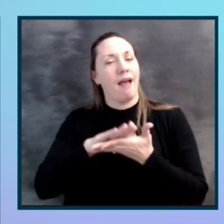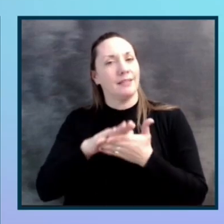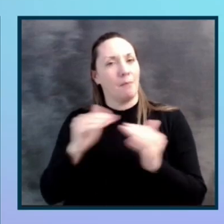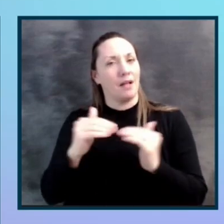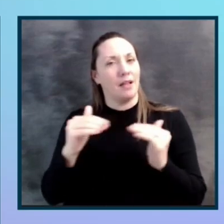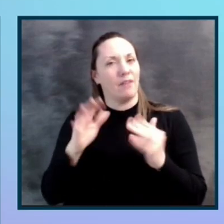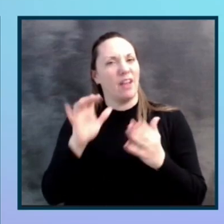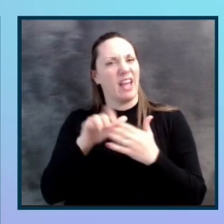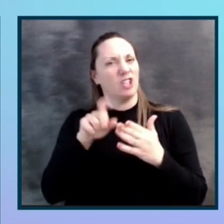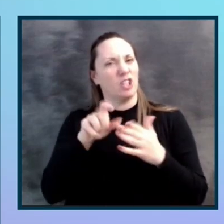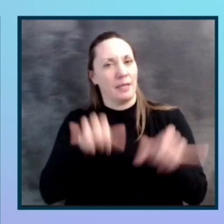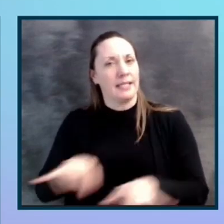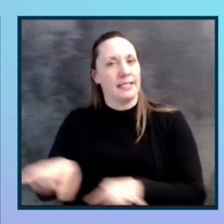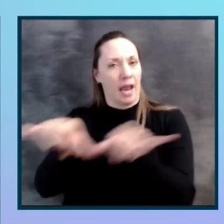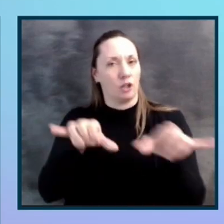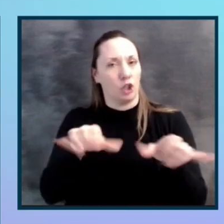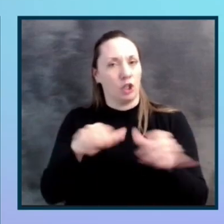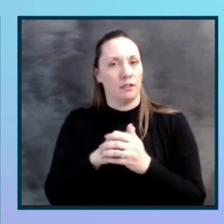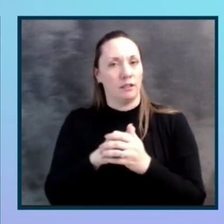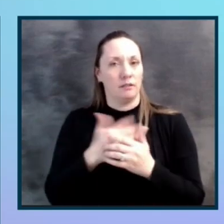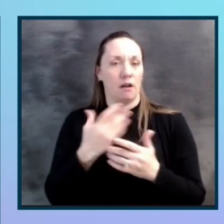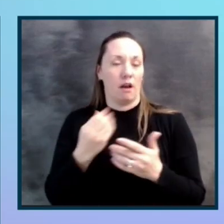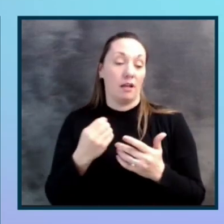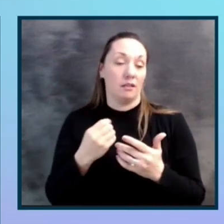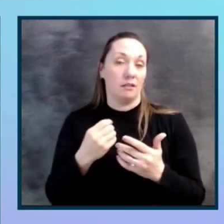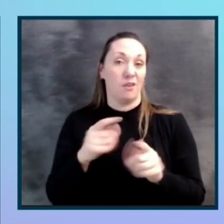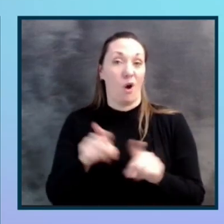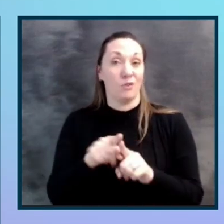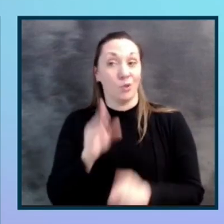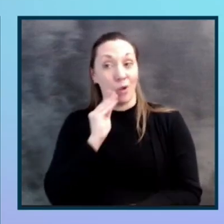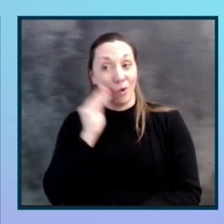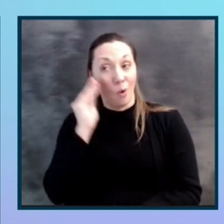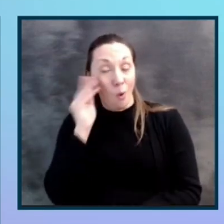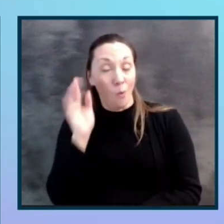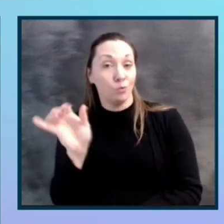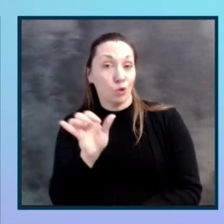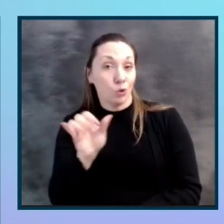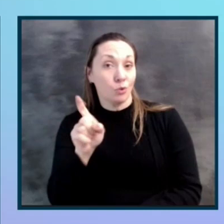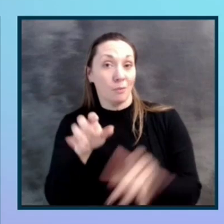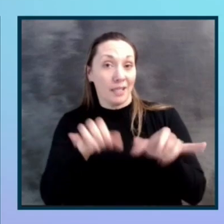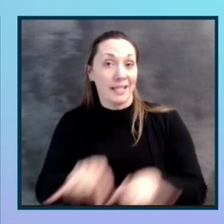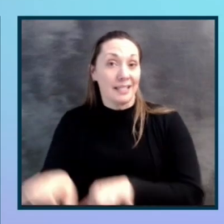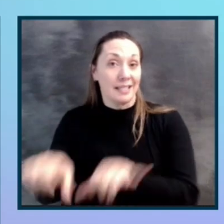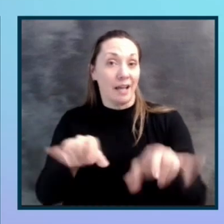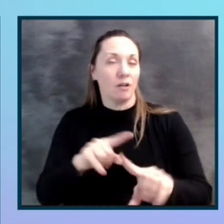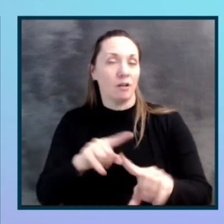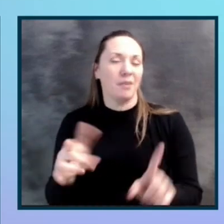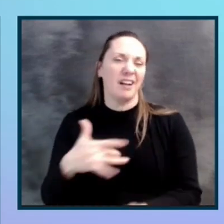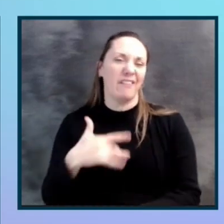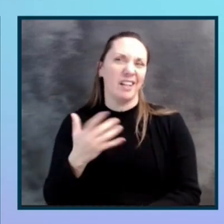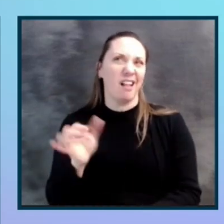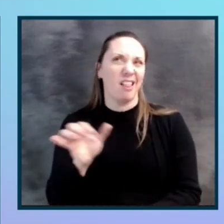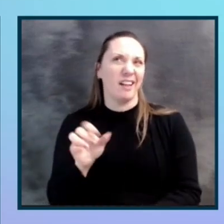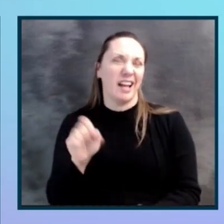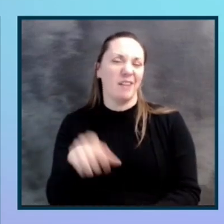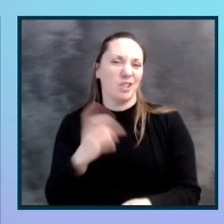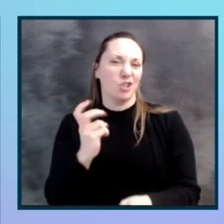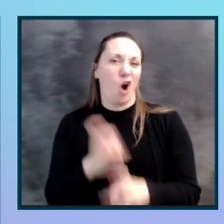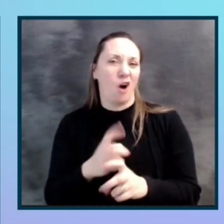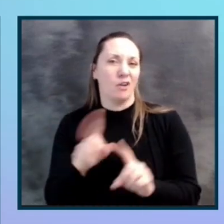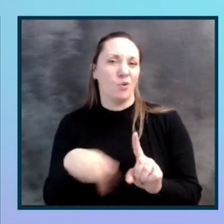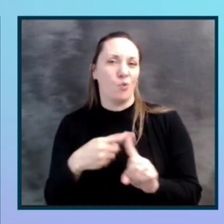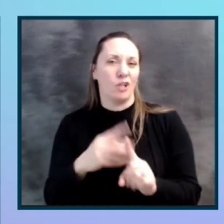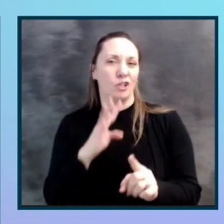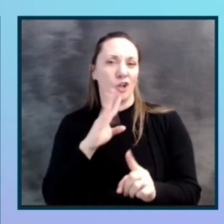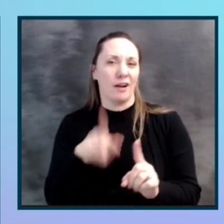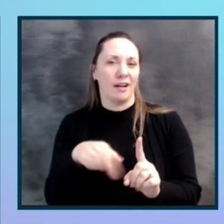standard. And in home life, I think it should be a standard. But I feel like, yeah, it's hard when you're talking about mental